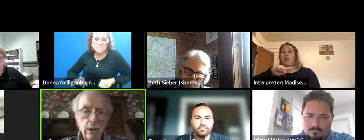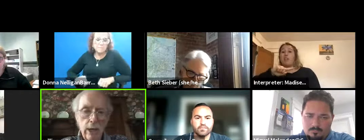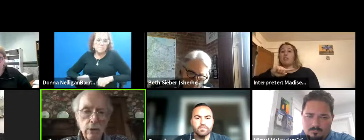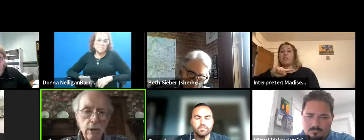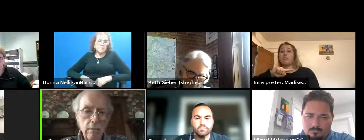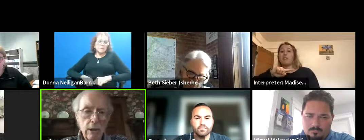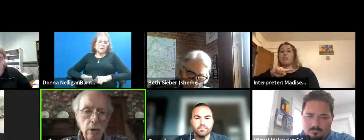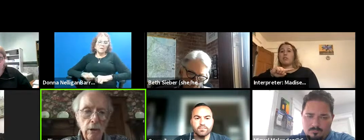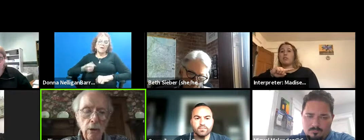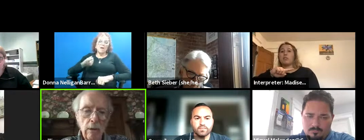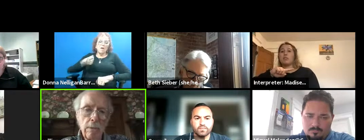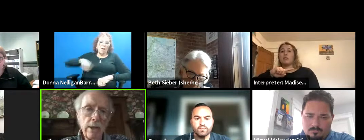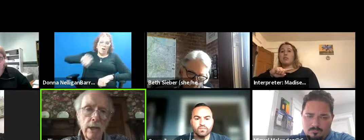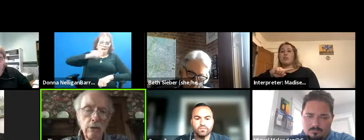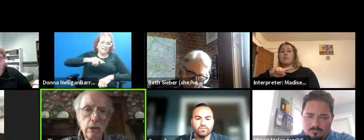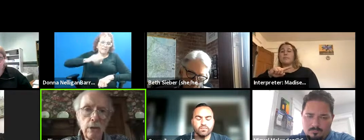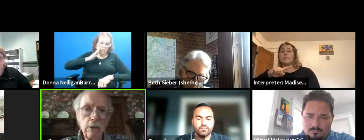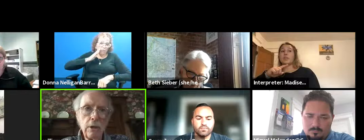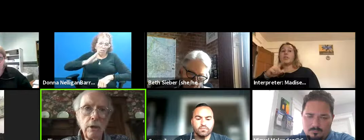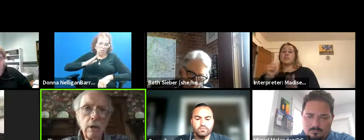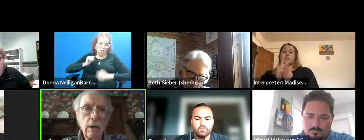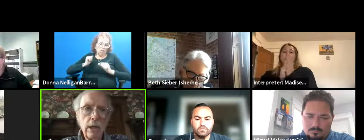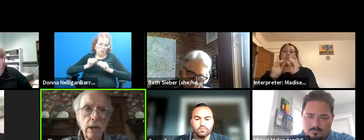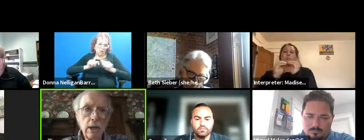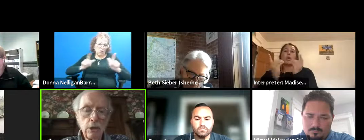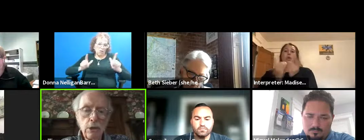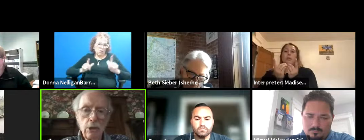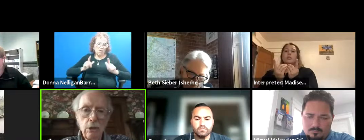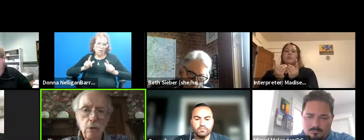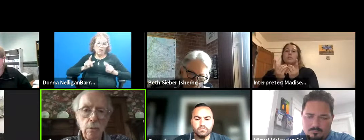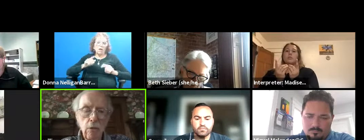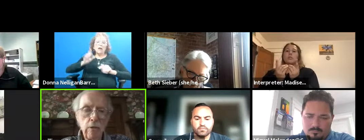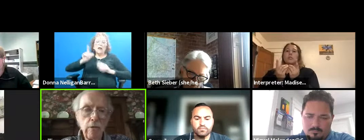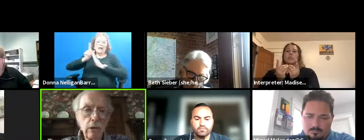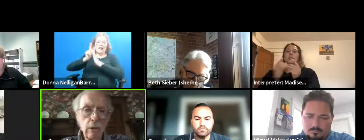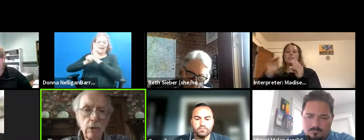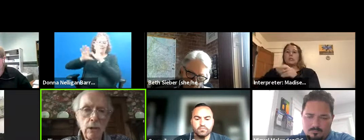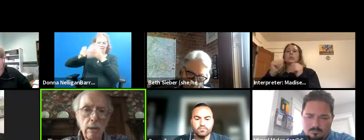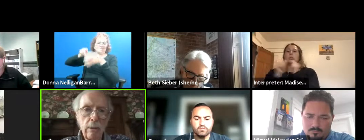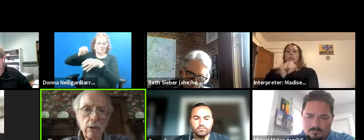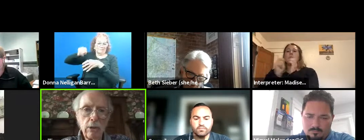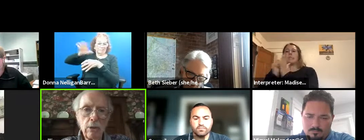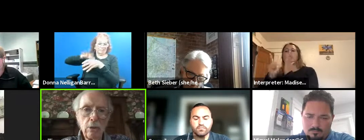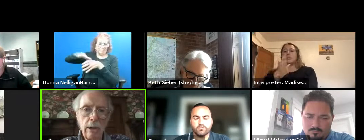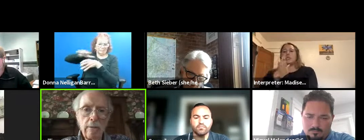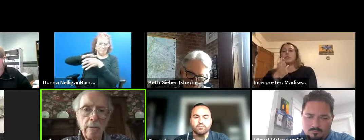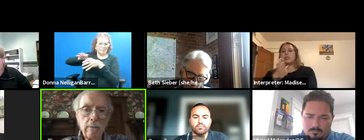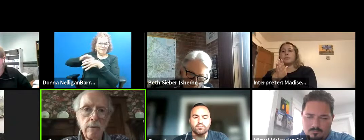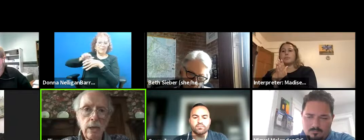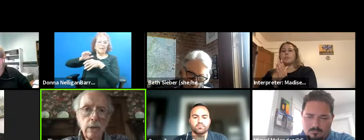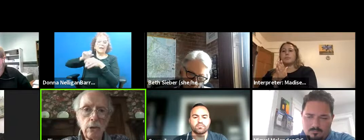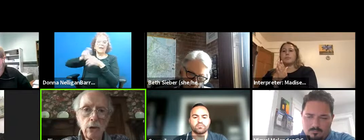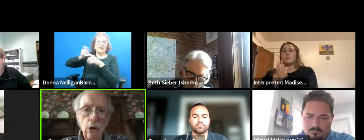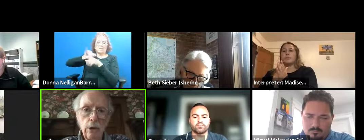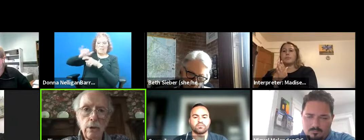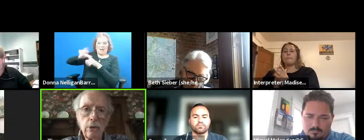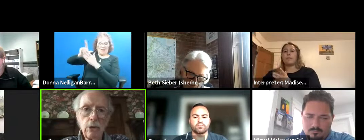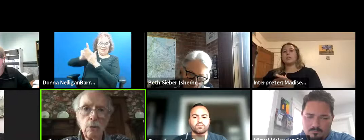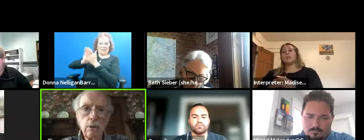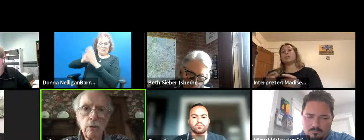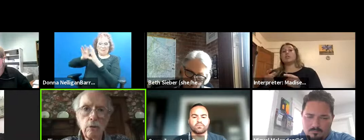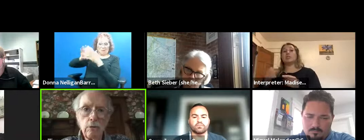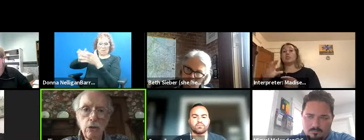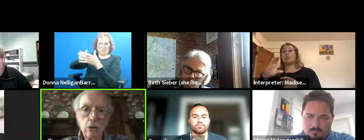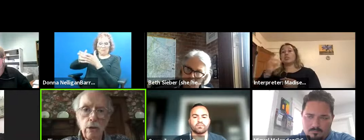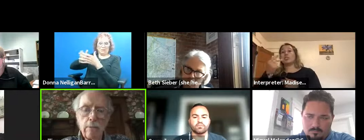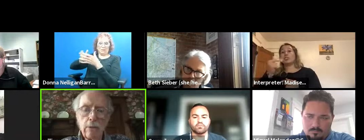That is done by the law department, and then is included in the legislation you approve. Includes the amendment to the charter